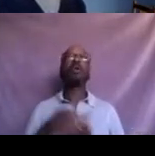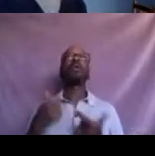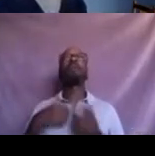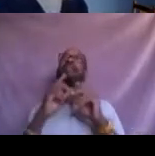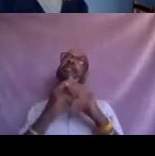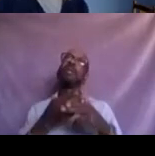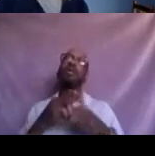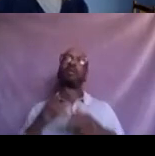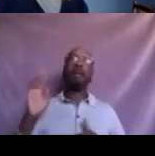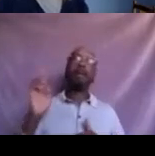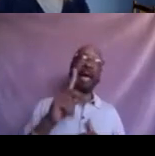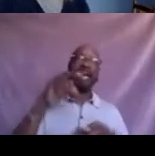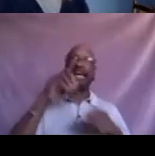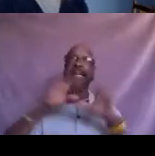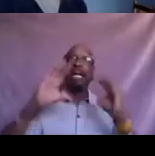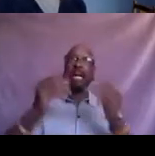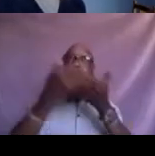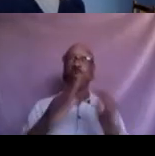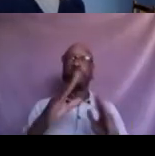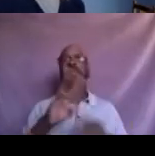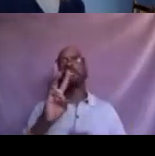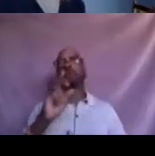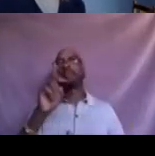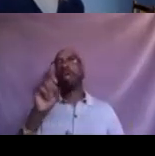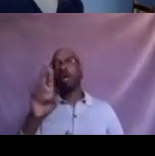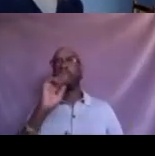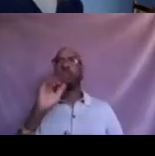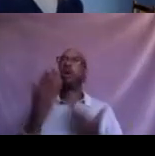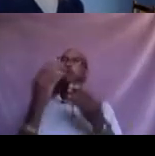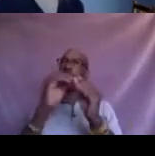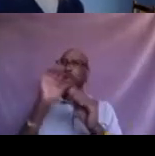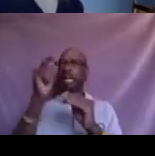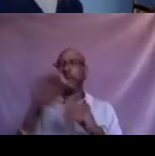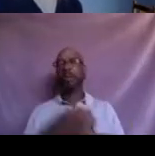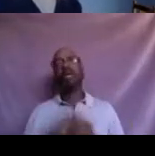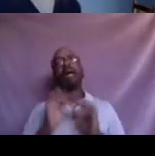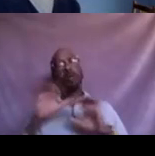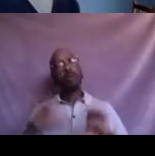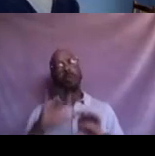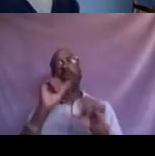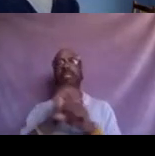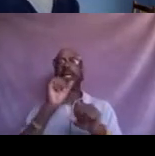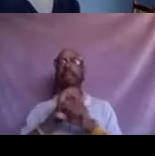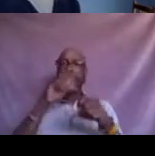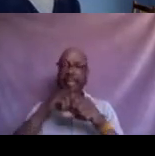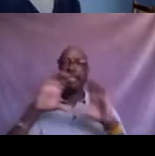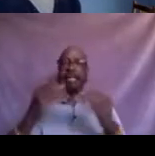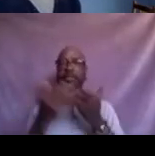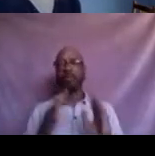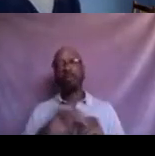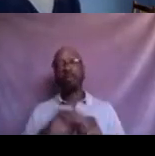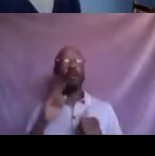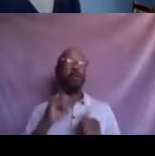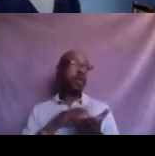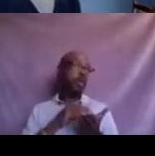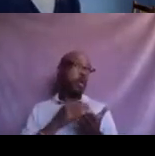webinar. We'll be offering more webinars in the future about things like that, about how to do assignments in Classroom. So take a little bit today and come back for more